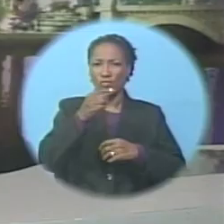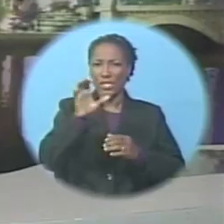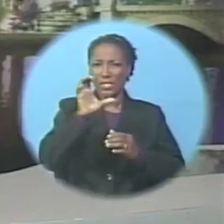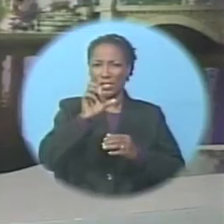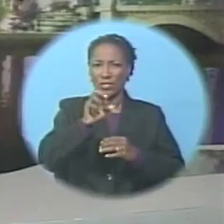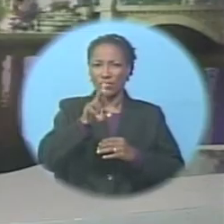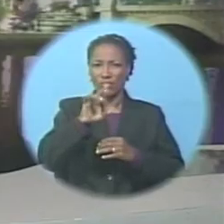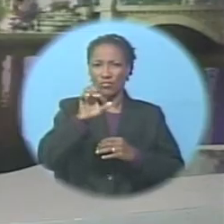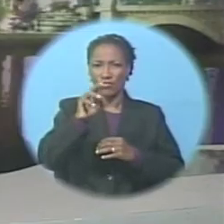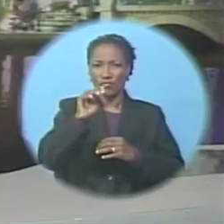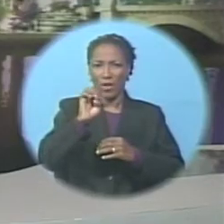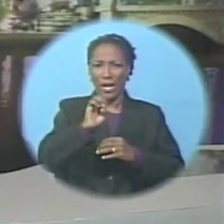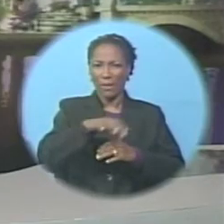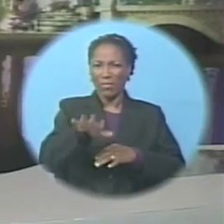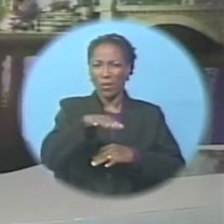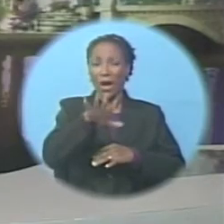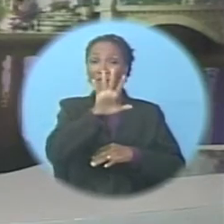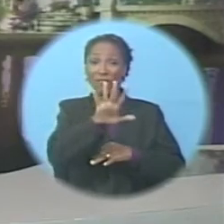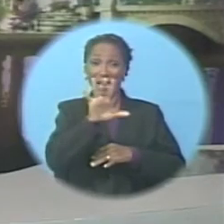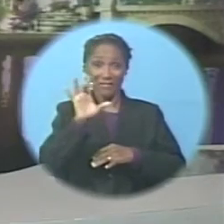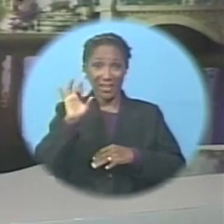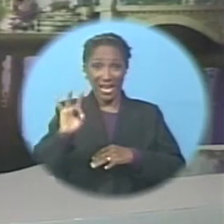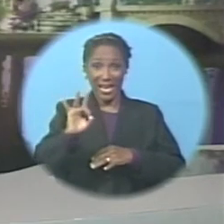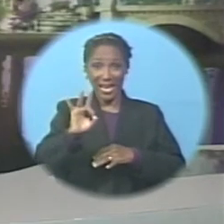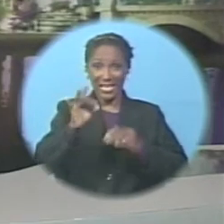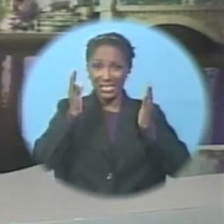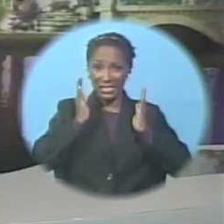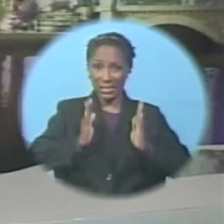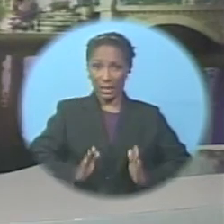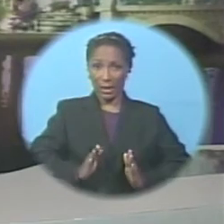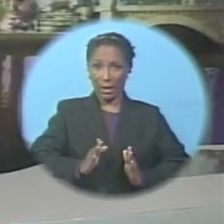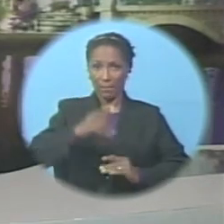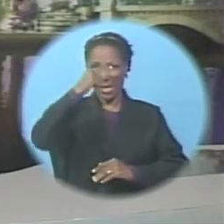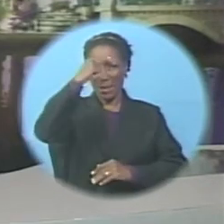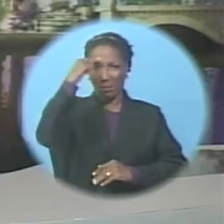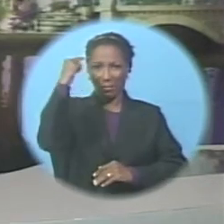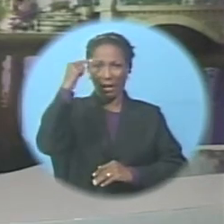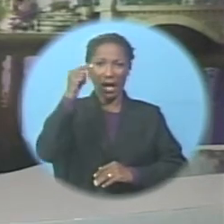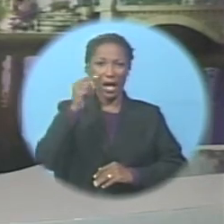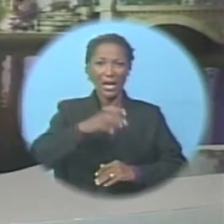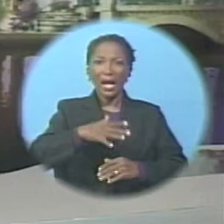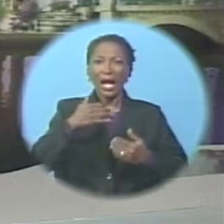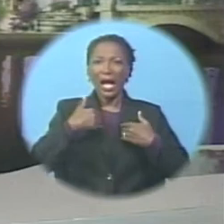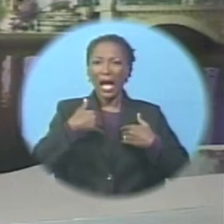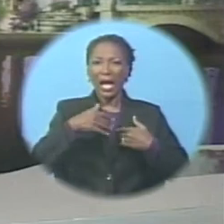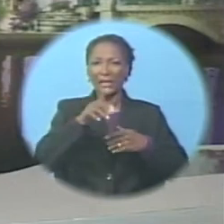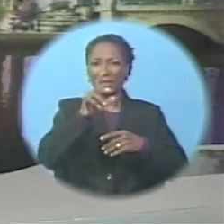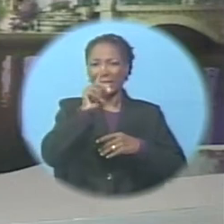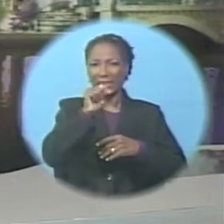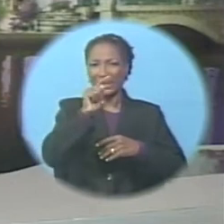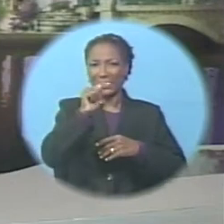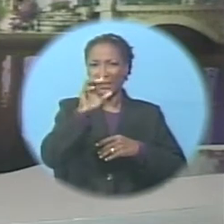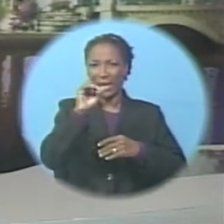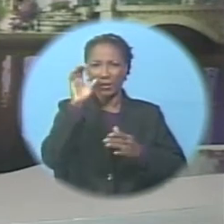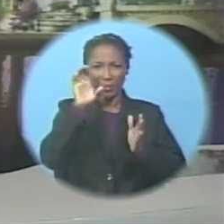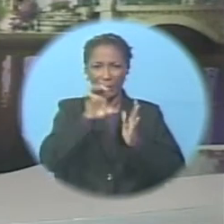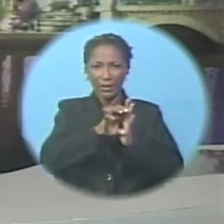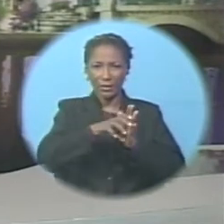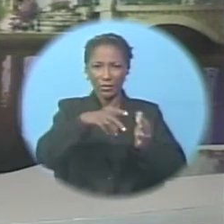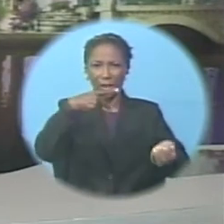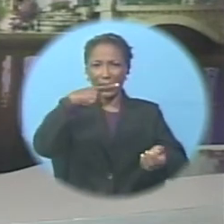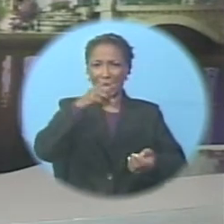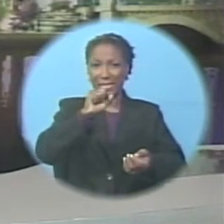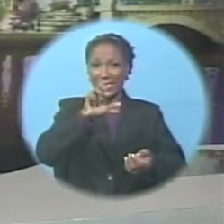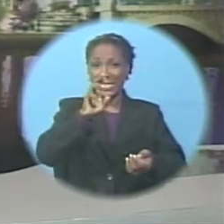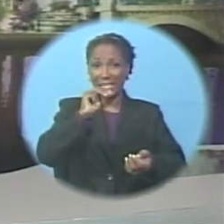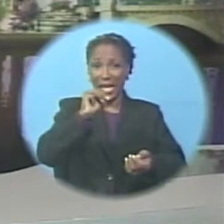about 5 feet 8 inches tall, of slim build and a black complexion. He has a tattoo of the Psalm 142 inscribed on his